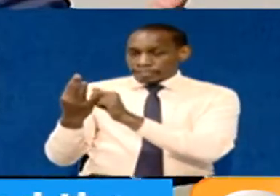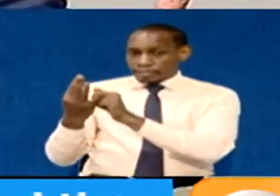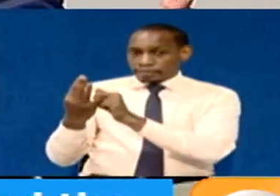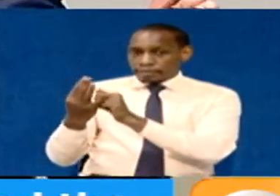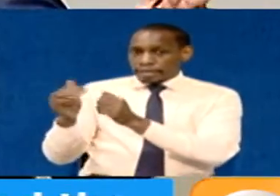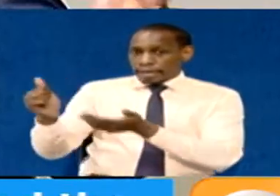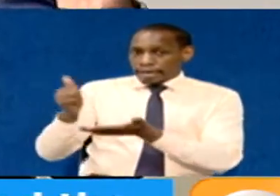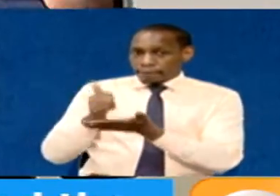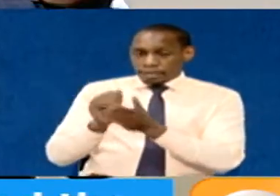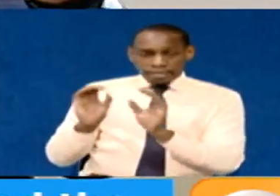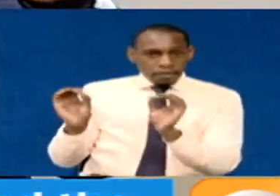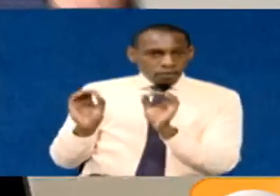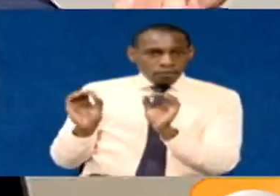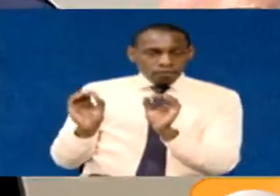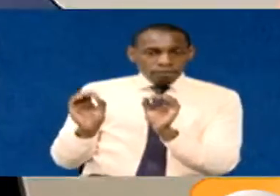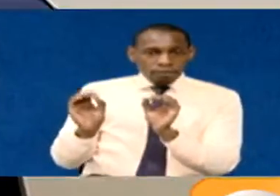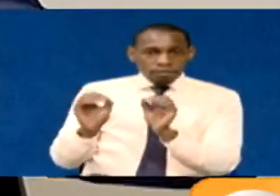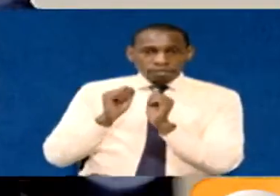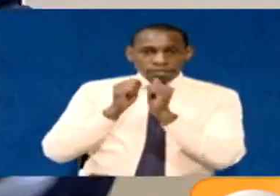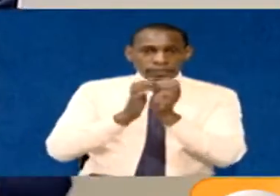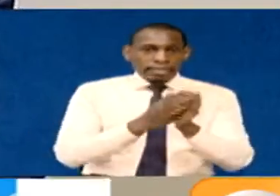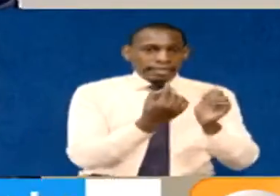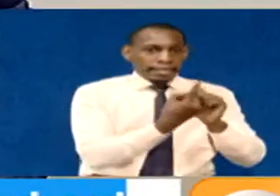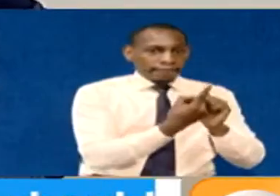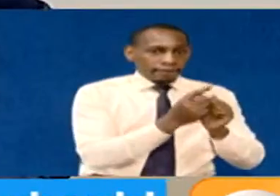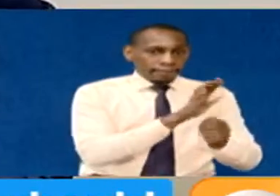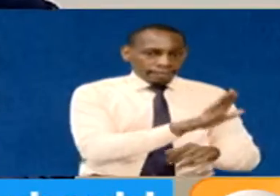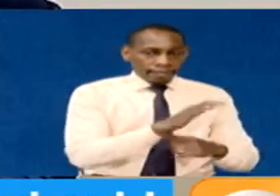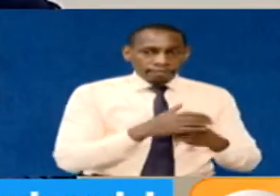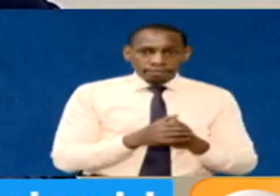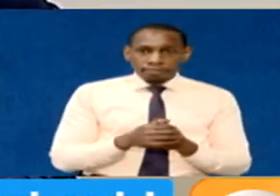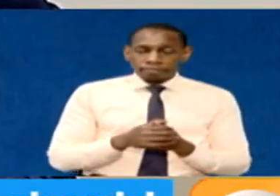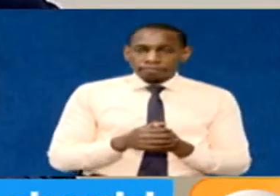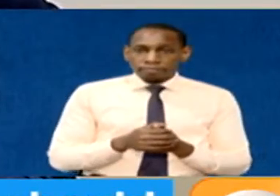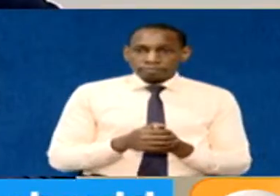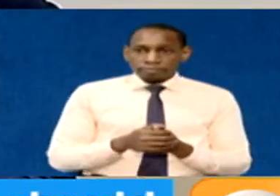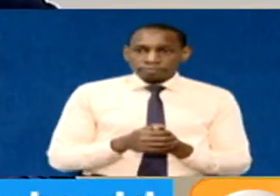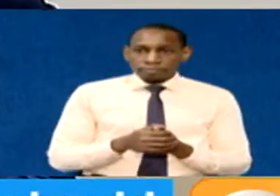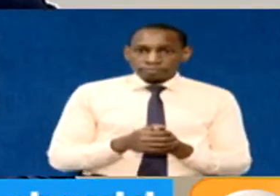not appointed together with the 11, there was no